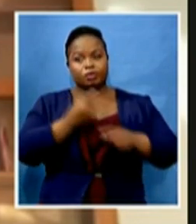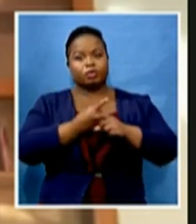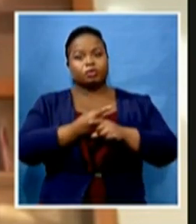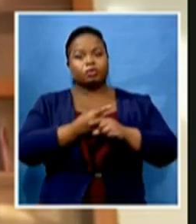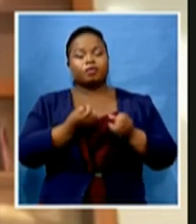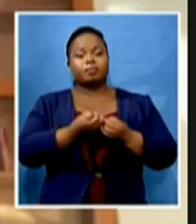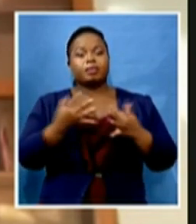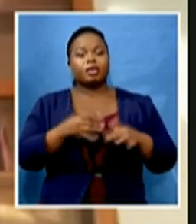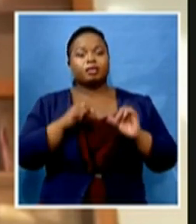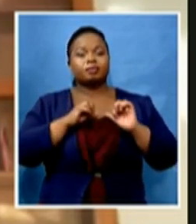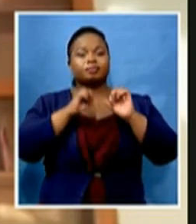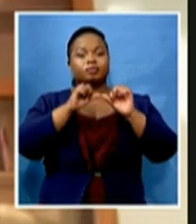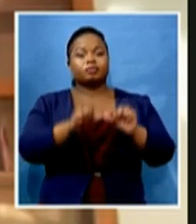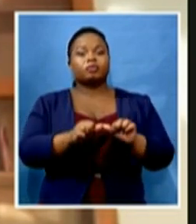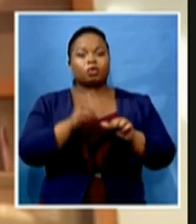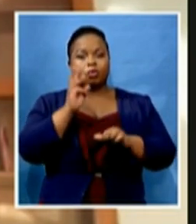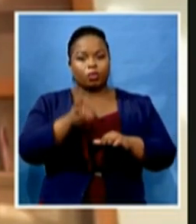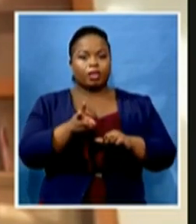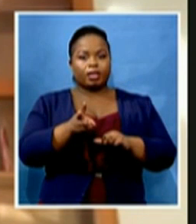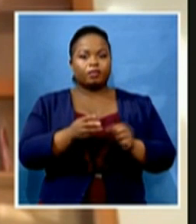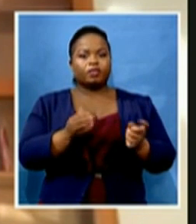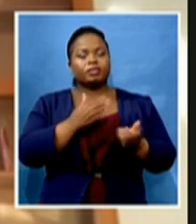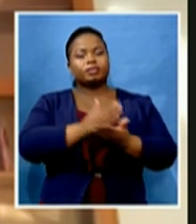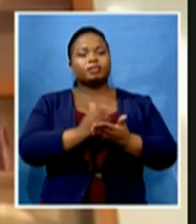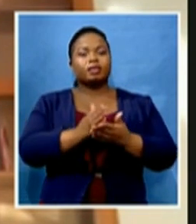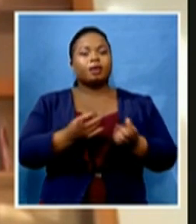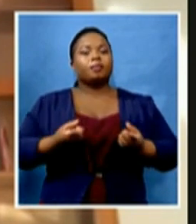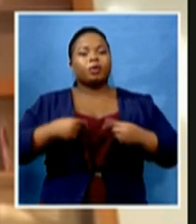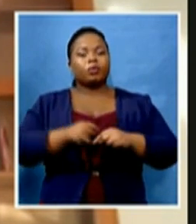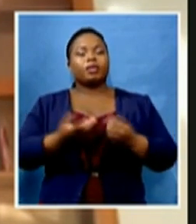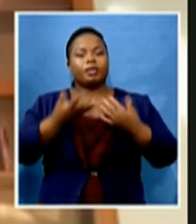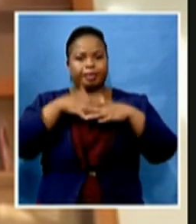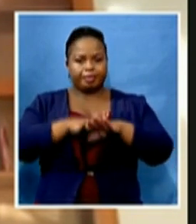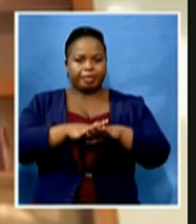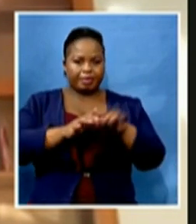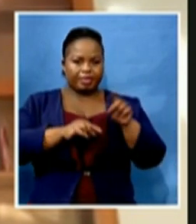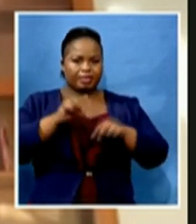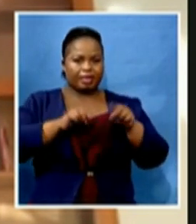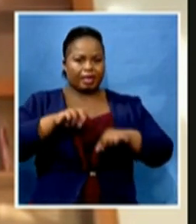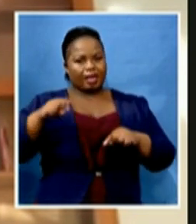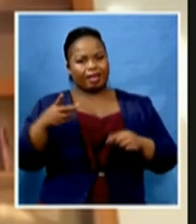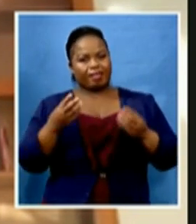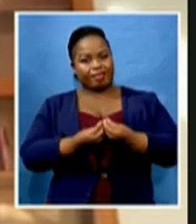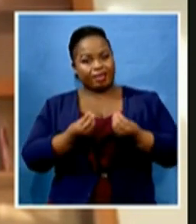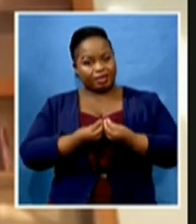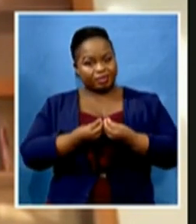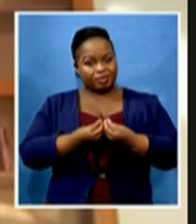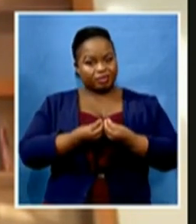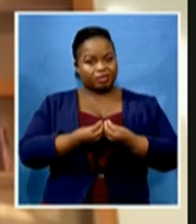to implement certain things. We'll implement certain things where there's either known,